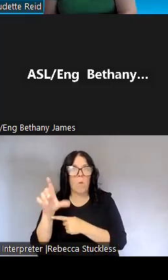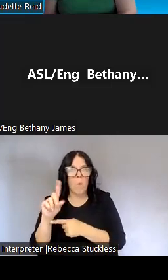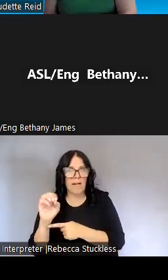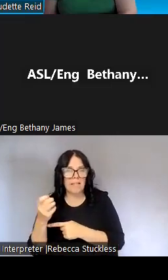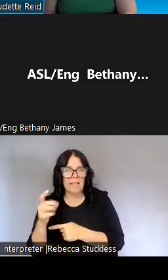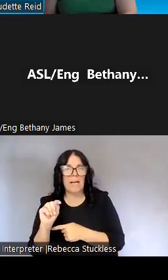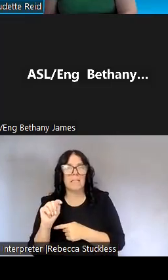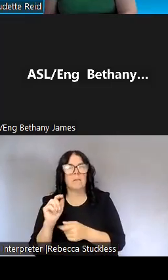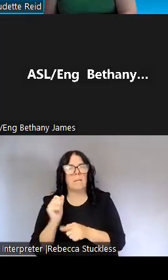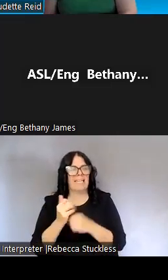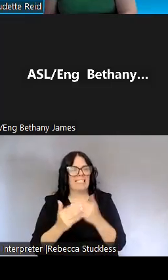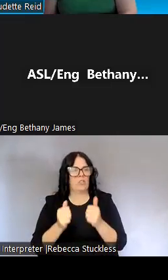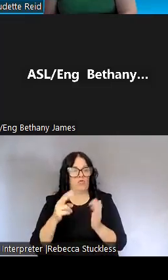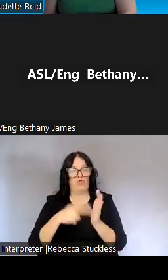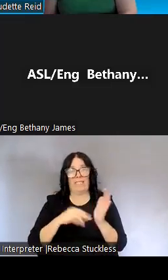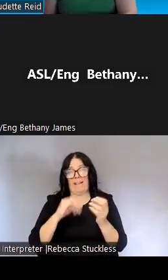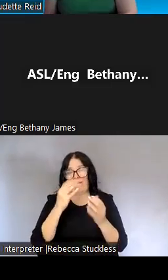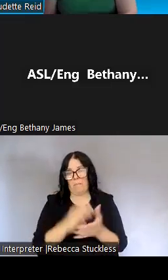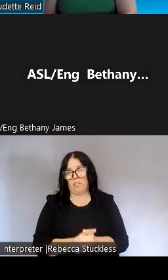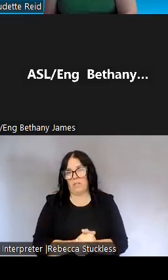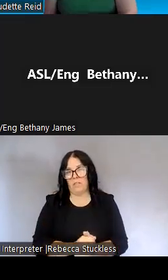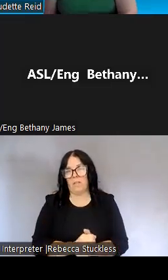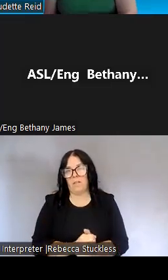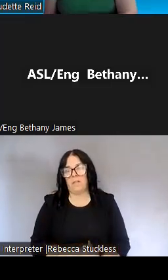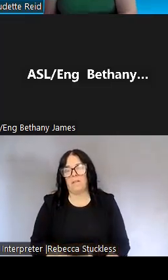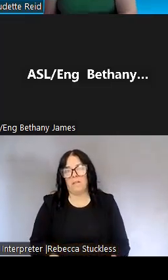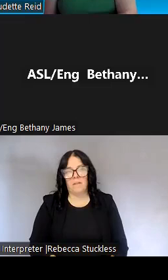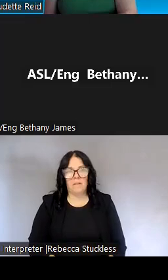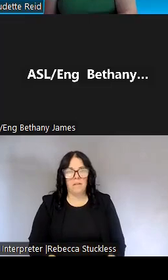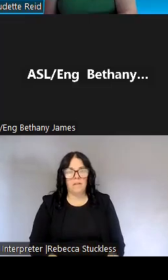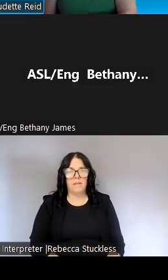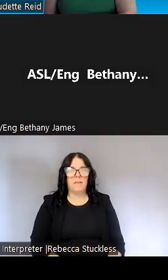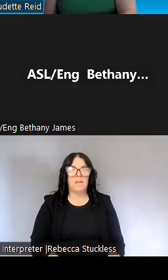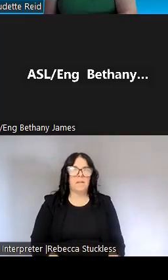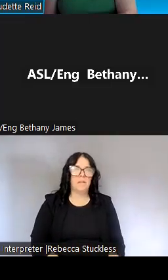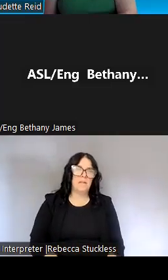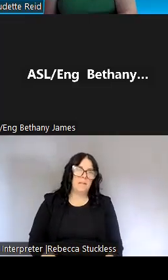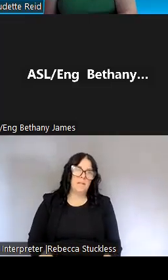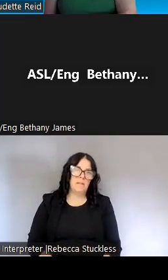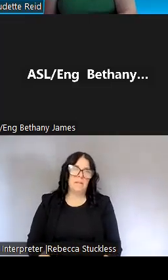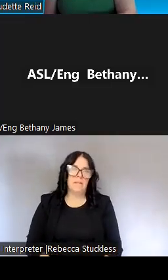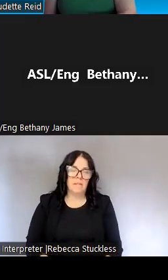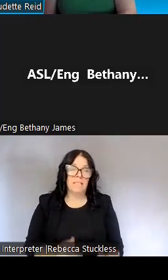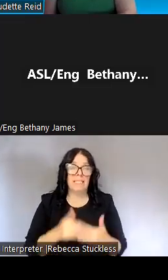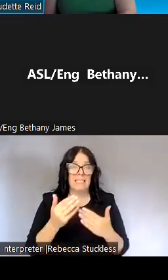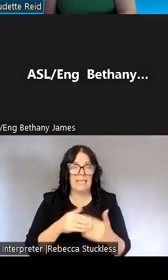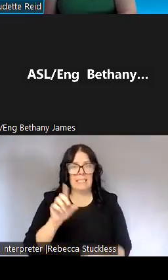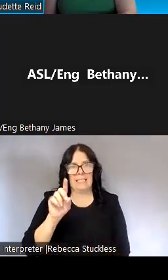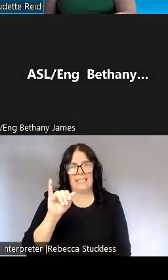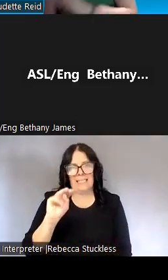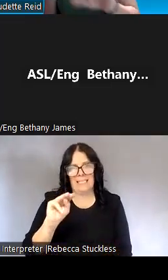read the information. Now, the next one is dim flashing